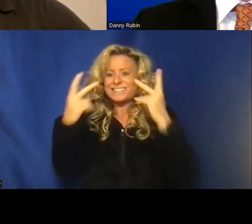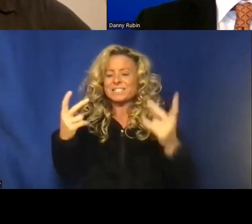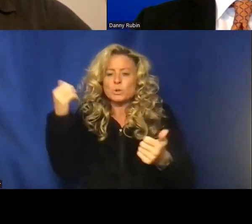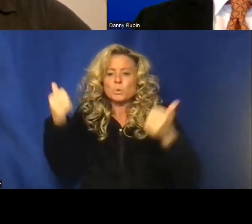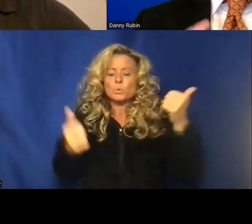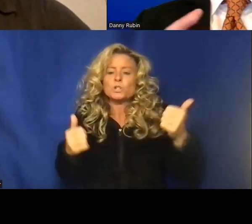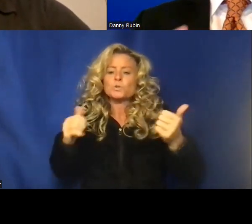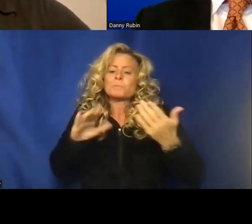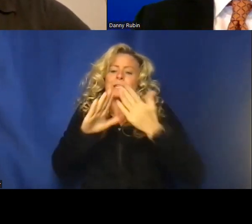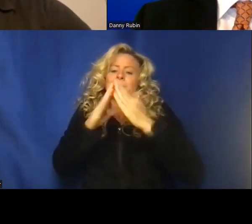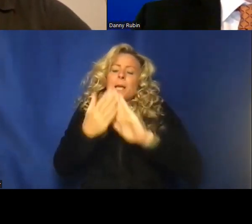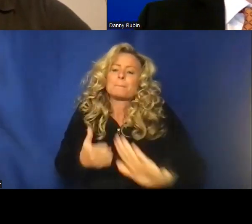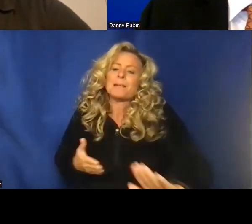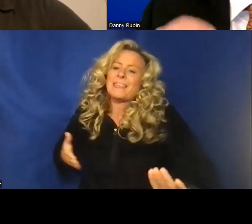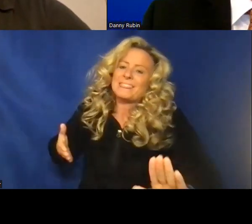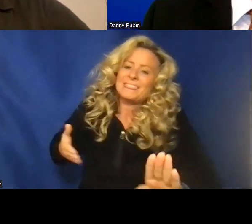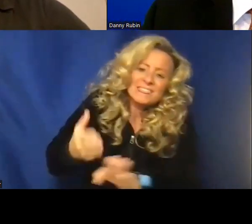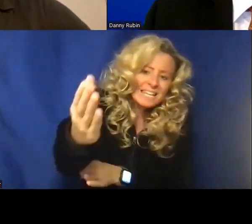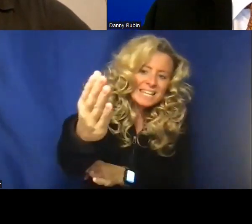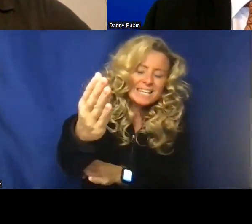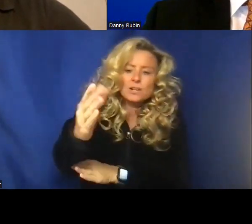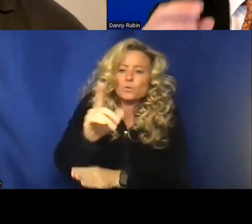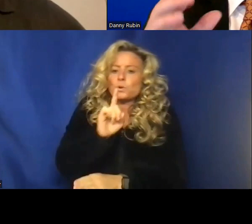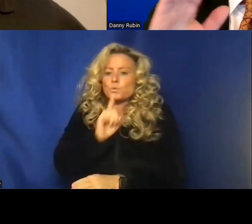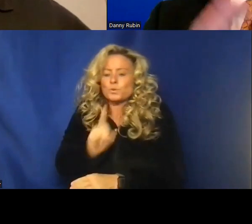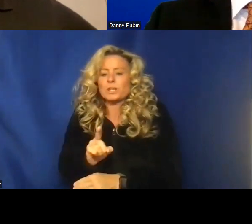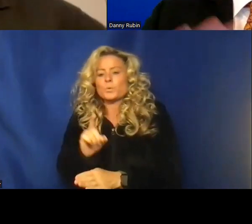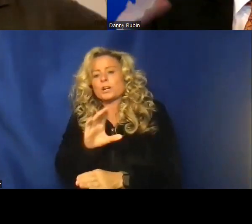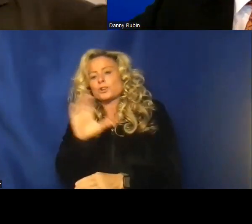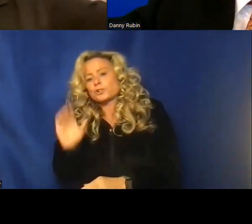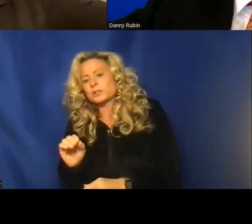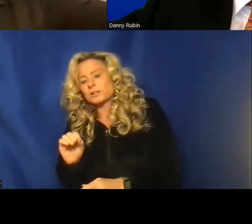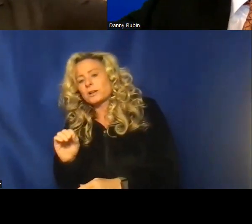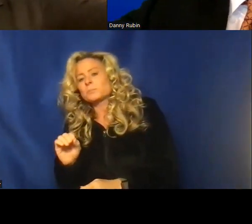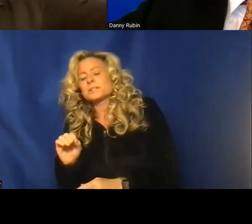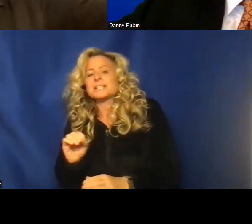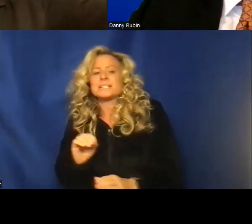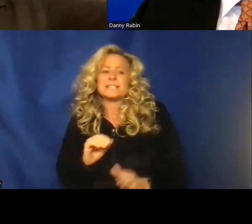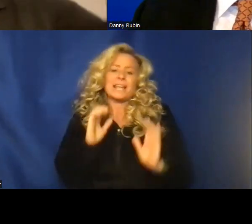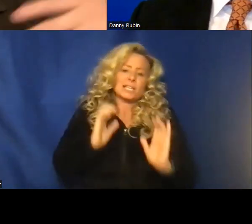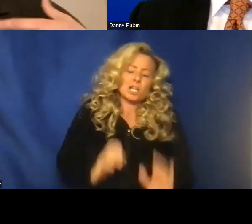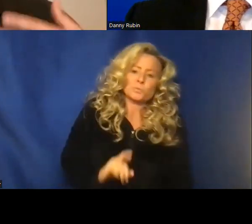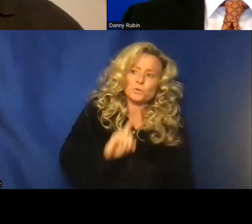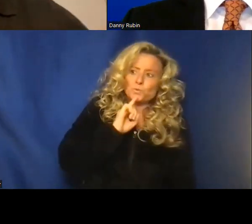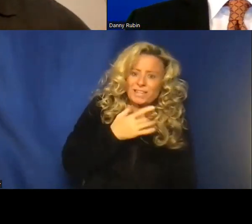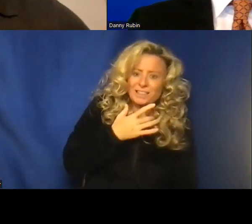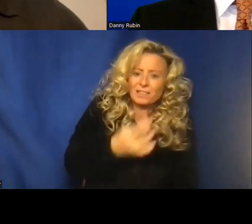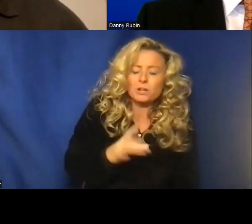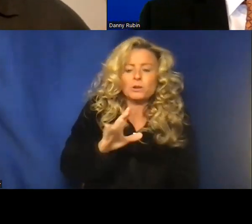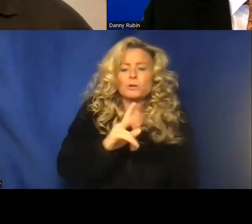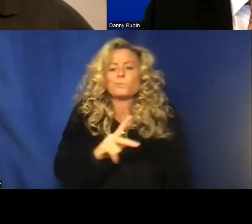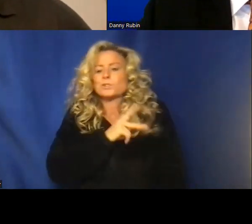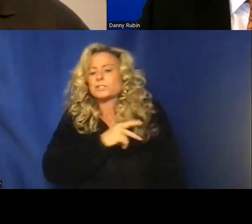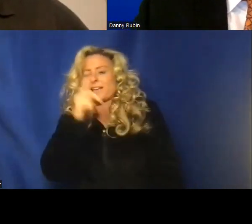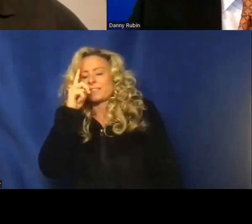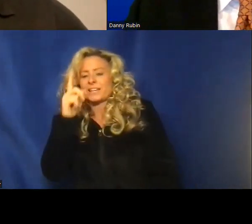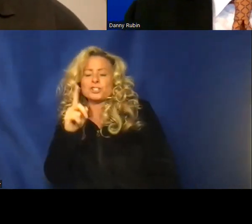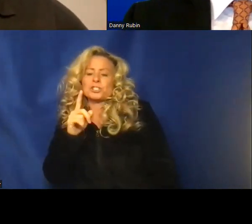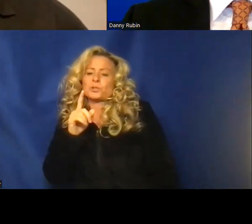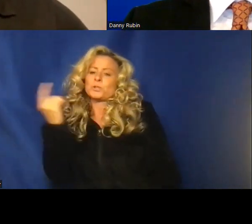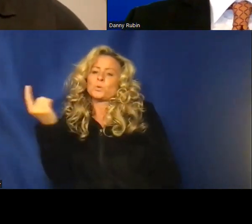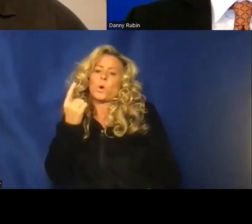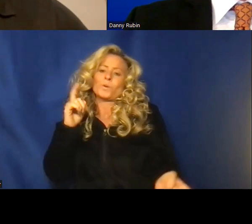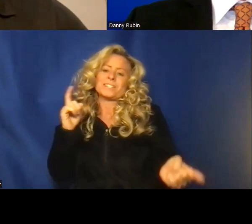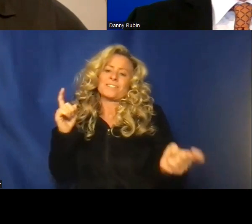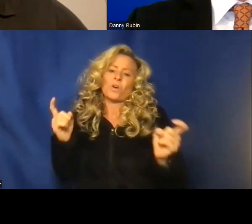like what customers really want, or the company that really breaks through. I think personally, I think it's going to continuously evolve. I